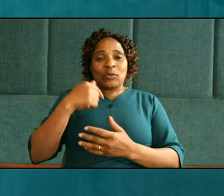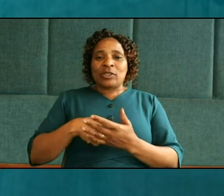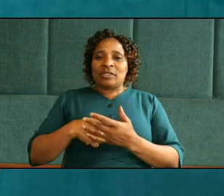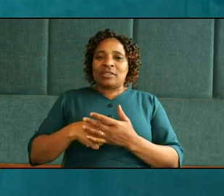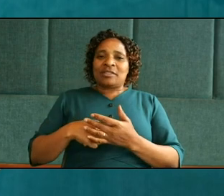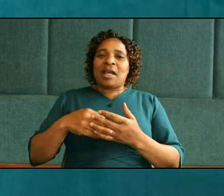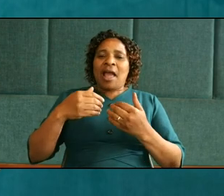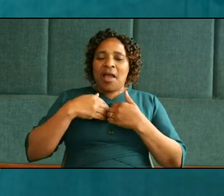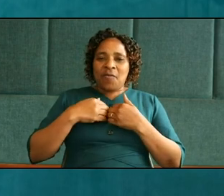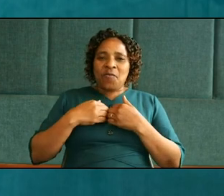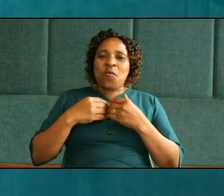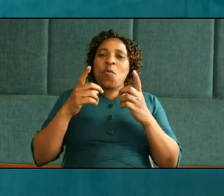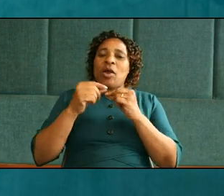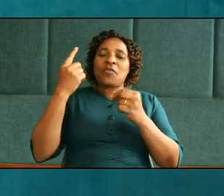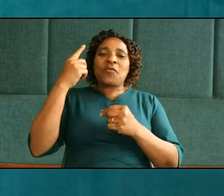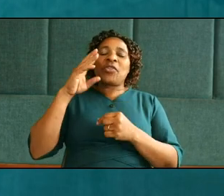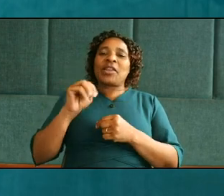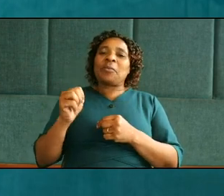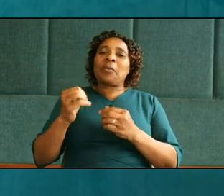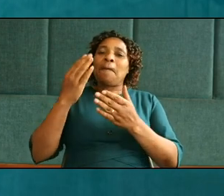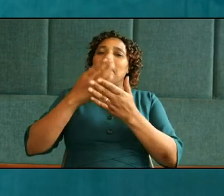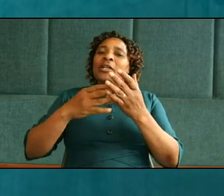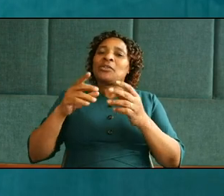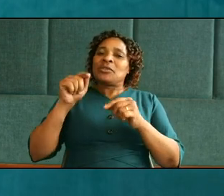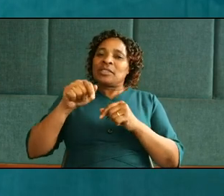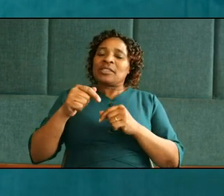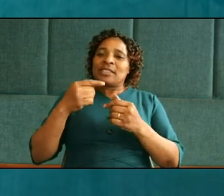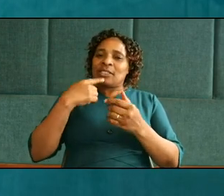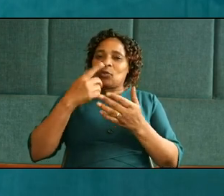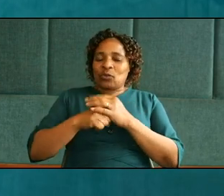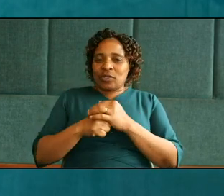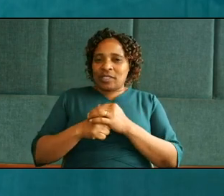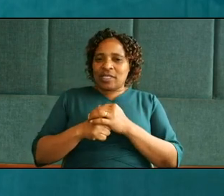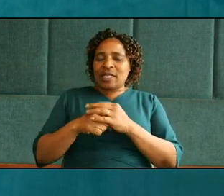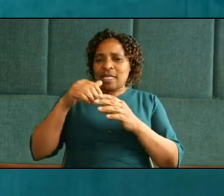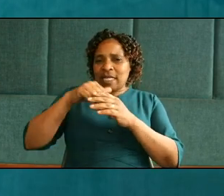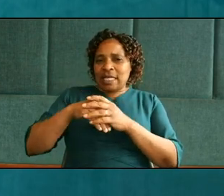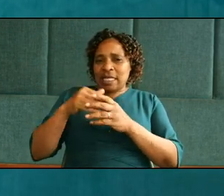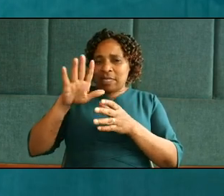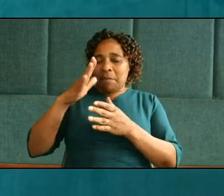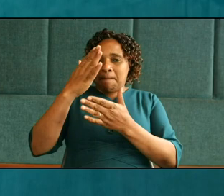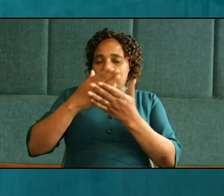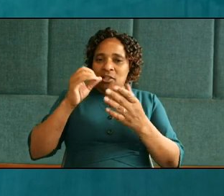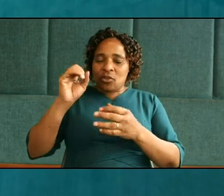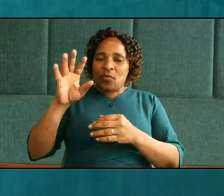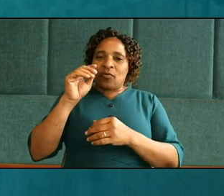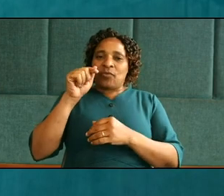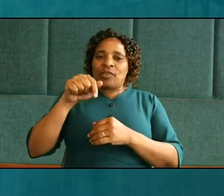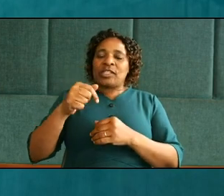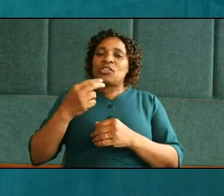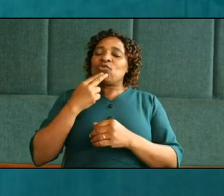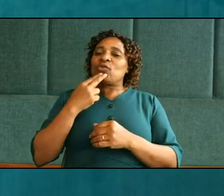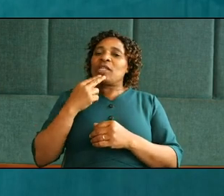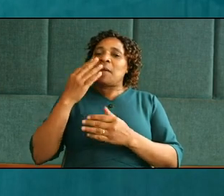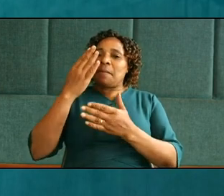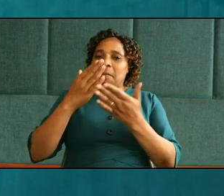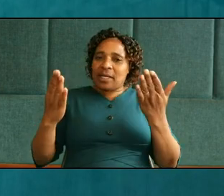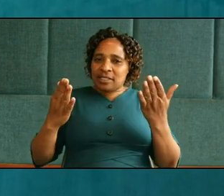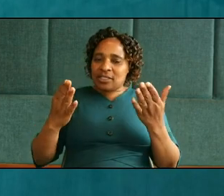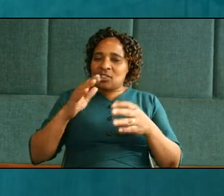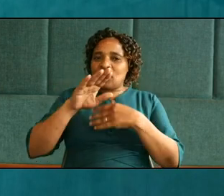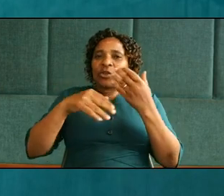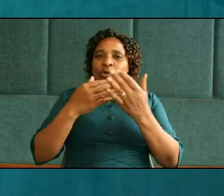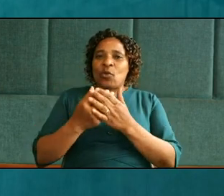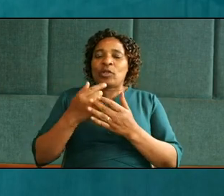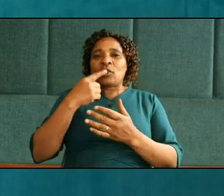give some words to them. And part of what he said and from what in part of the Tuesday part and all that is